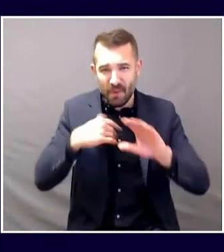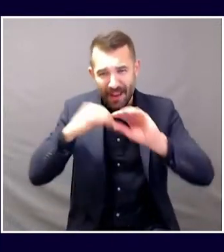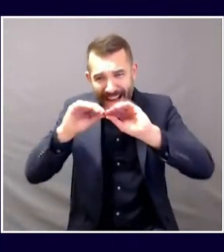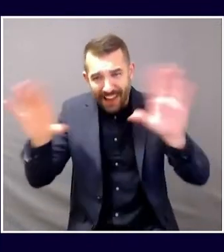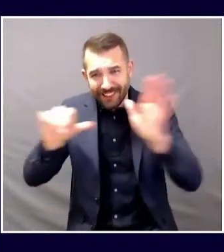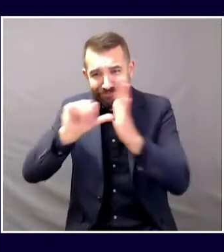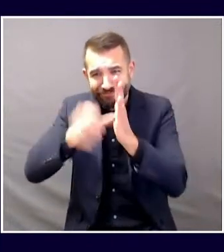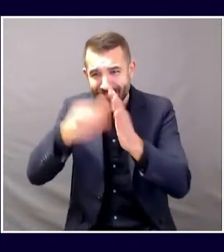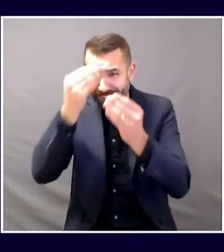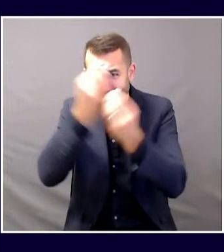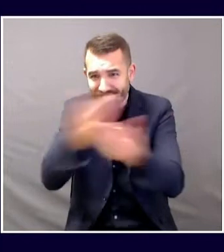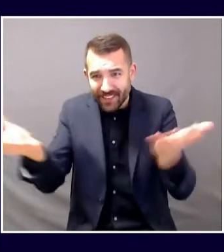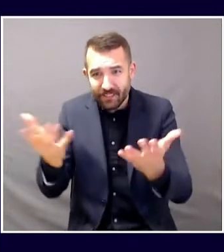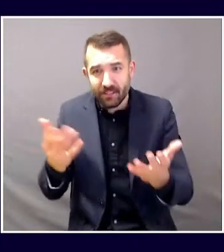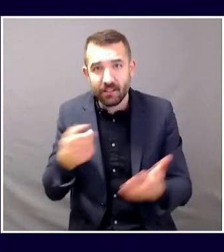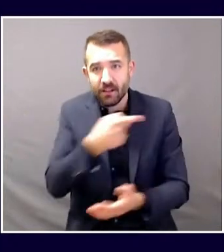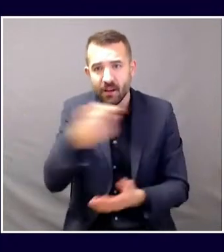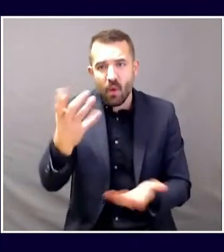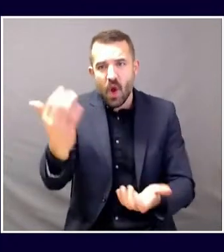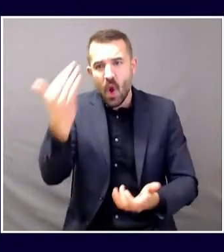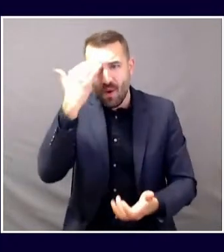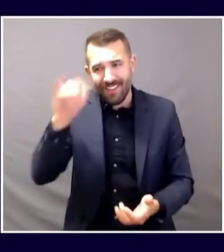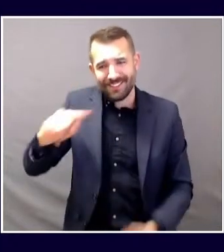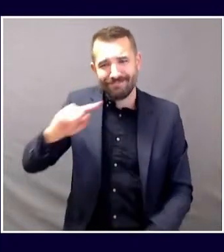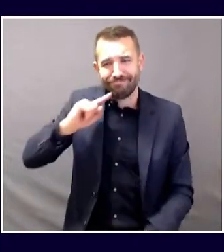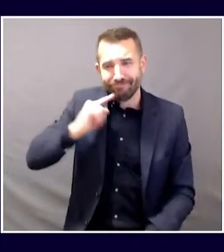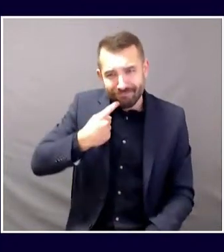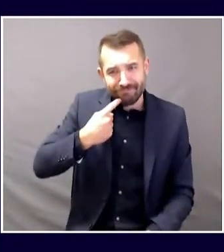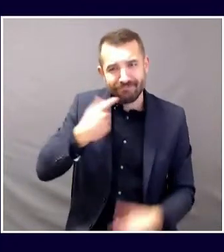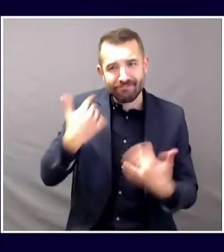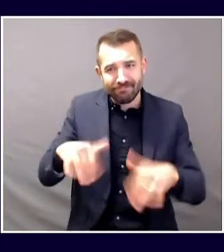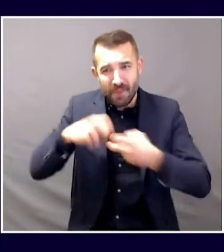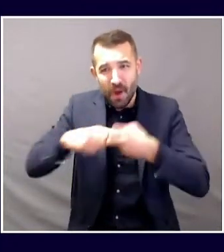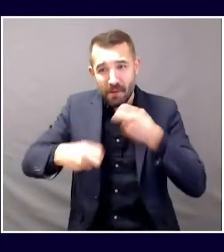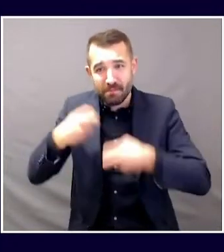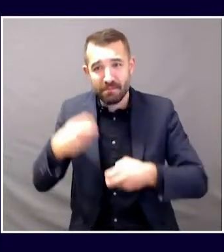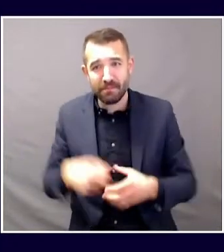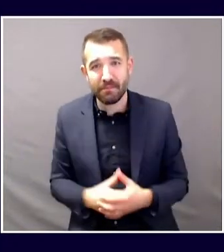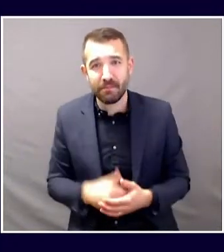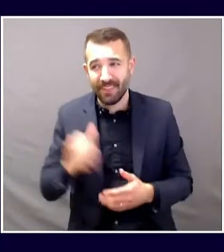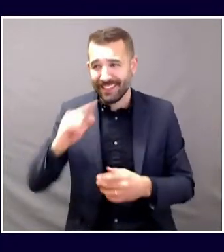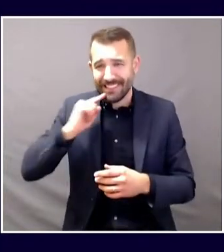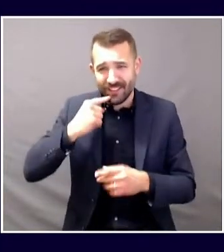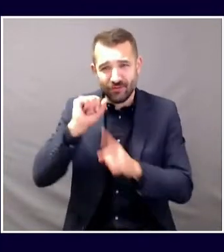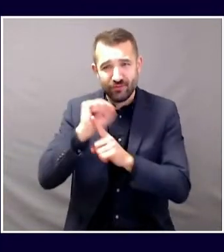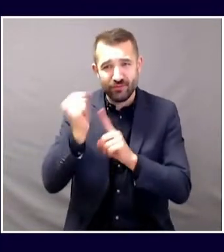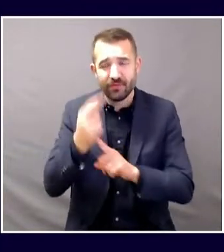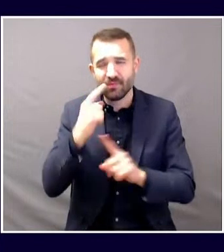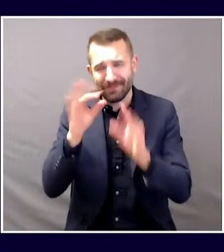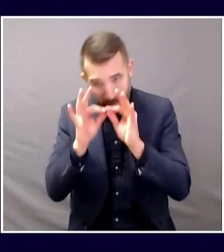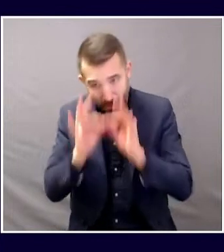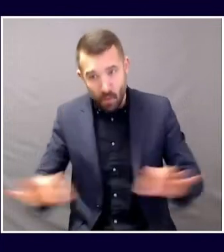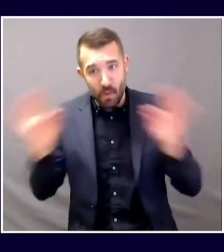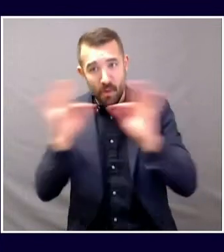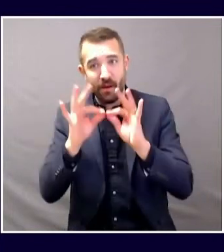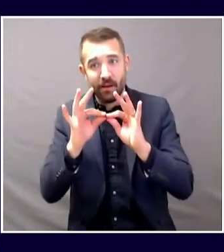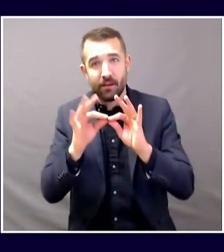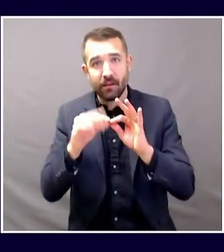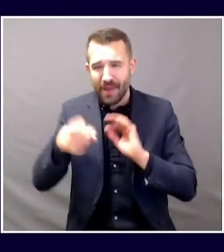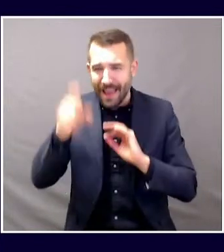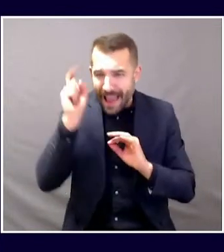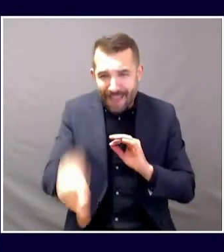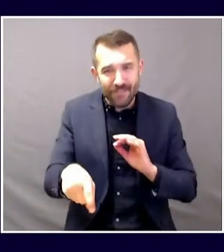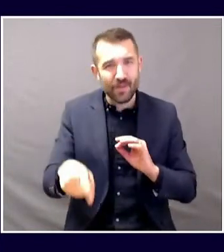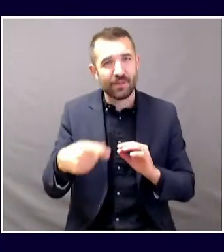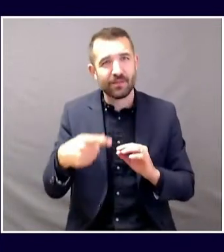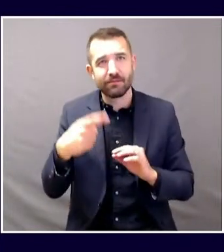the severity of what we are facing. We are at a critical turning point. Now, on our end, we're doing what